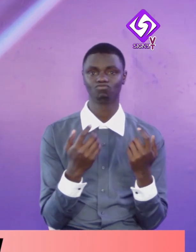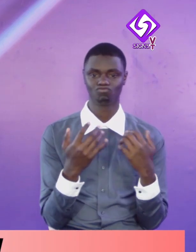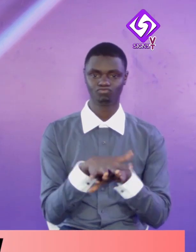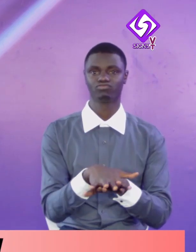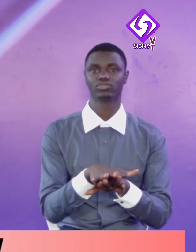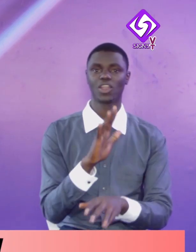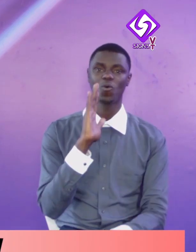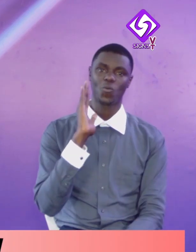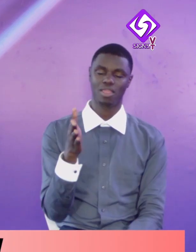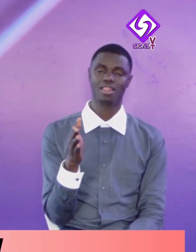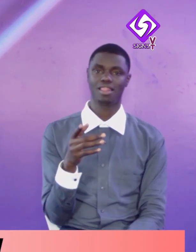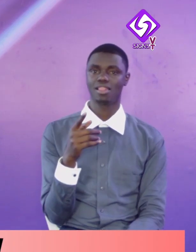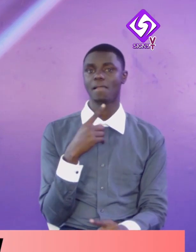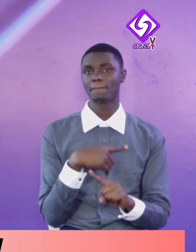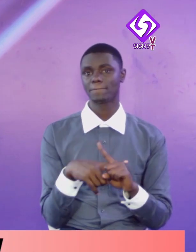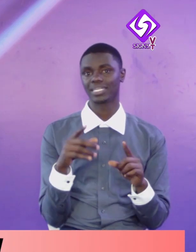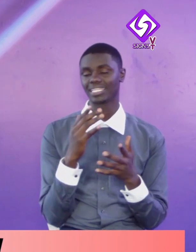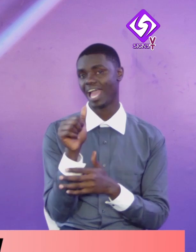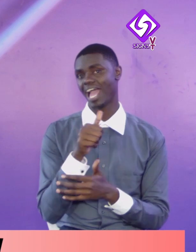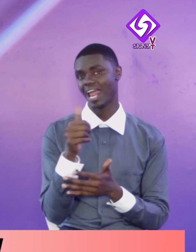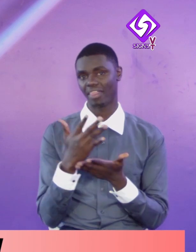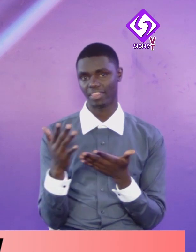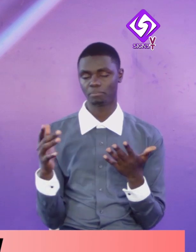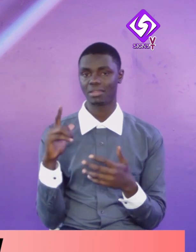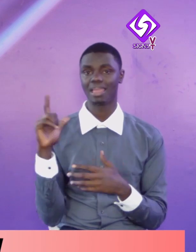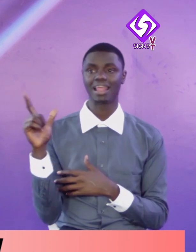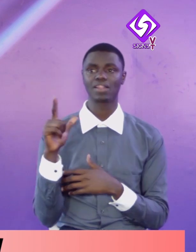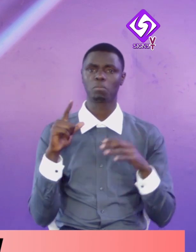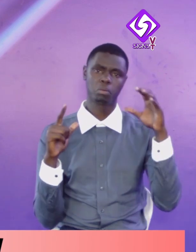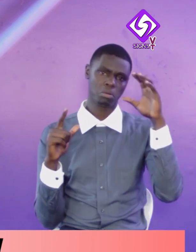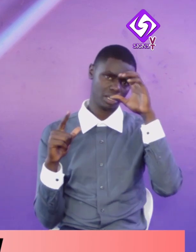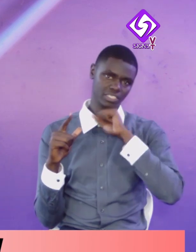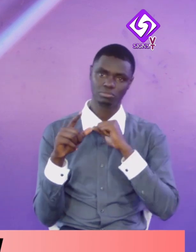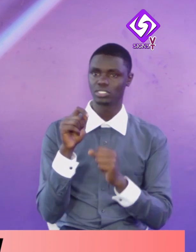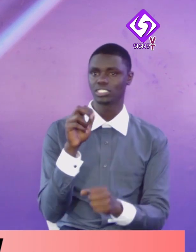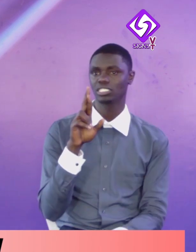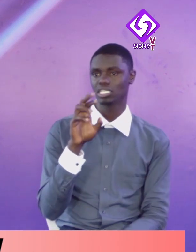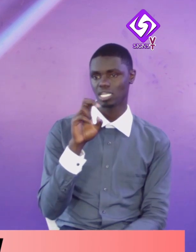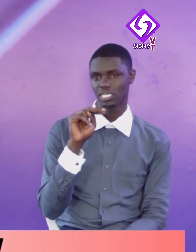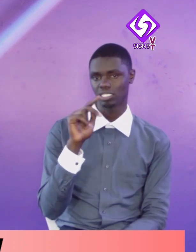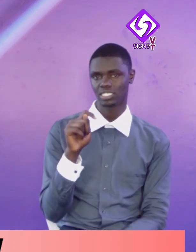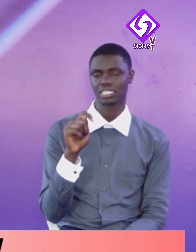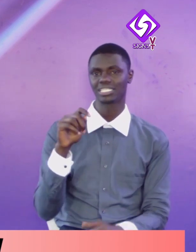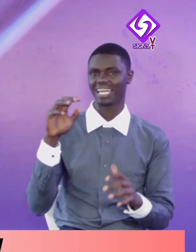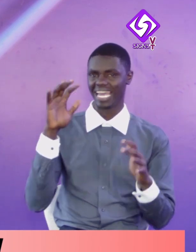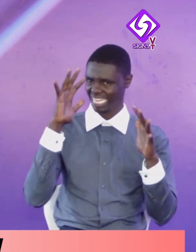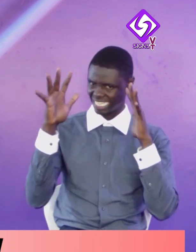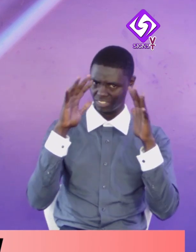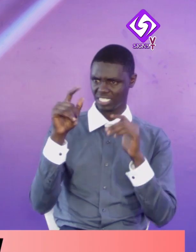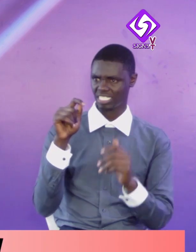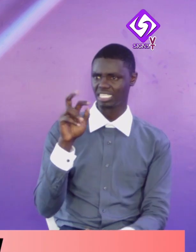But something else we have to observe is that Liverpool is missing Trent. That creativity that